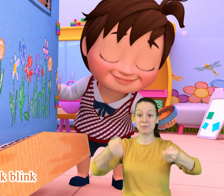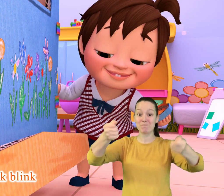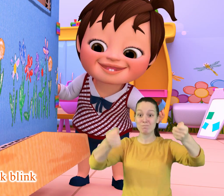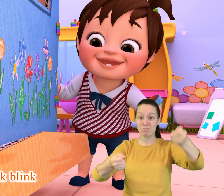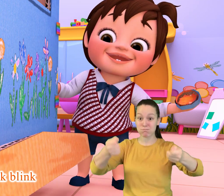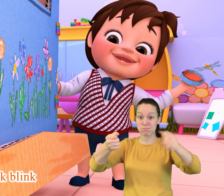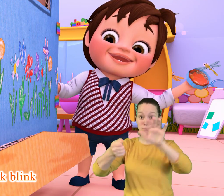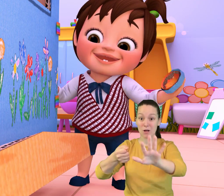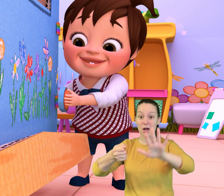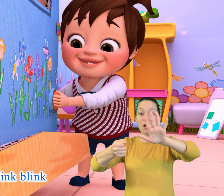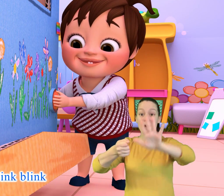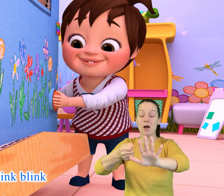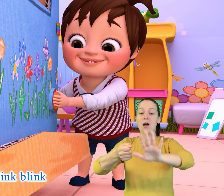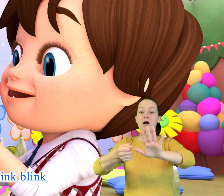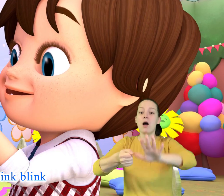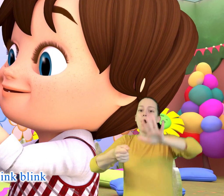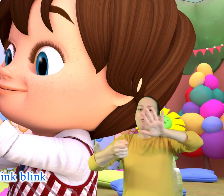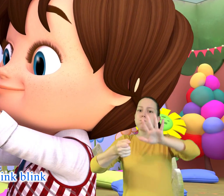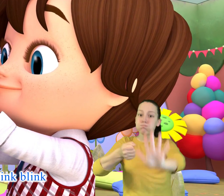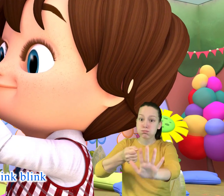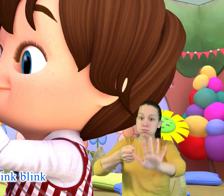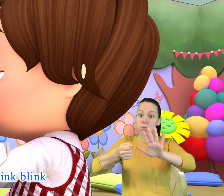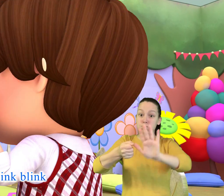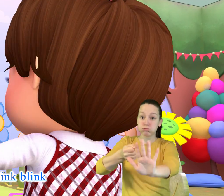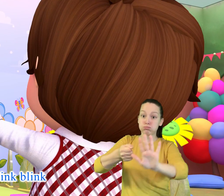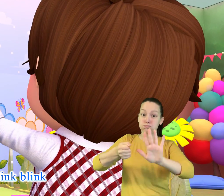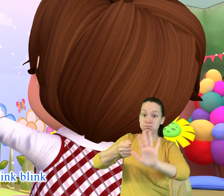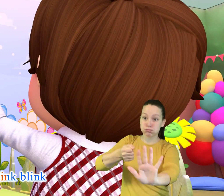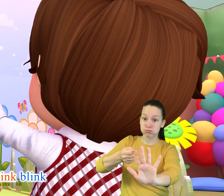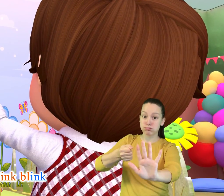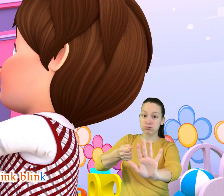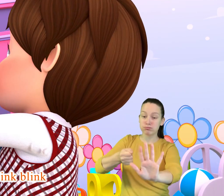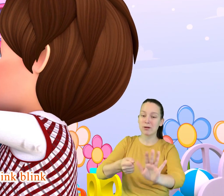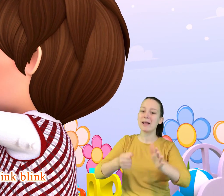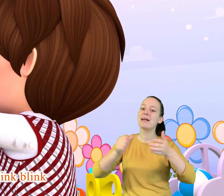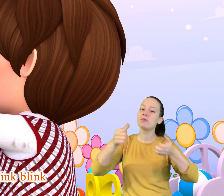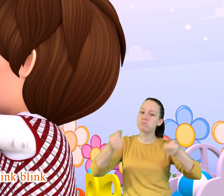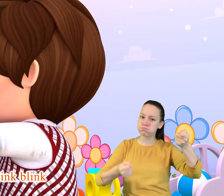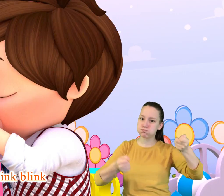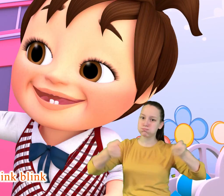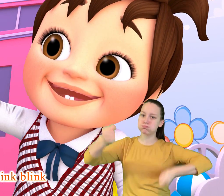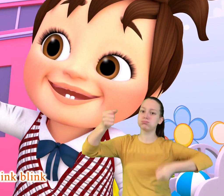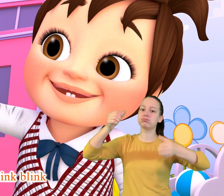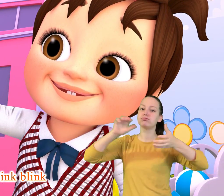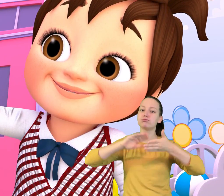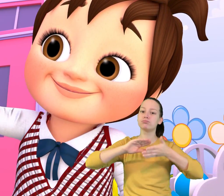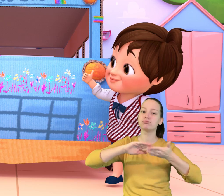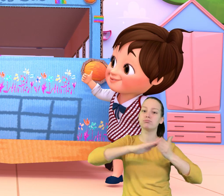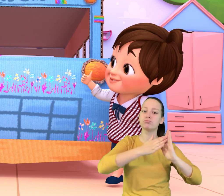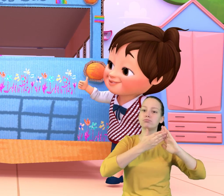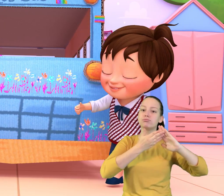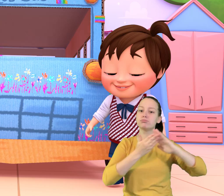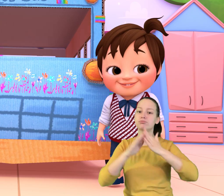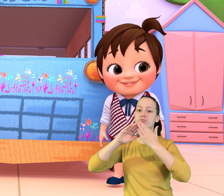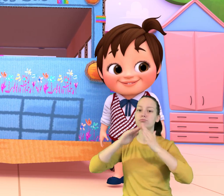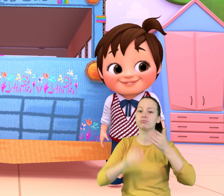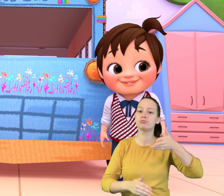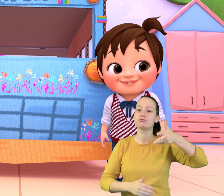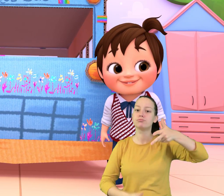bling bling bling the lights on the bus go bling bling bling